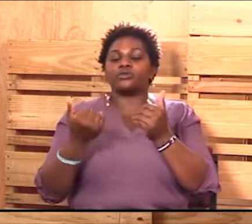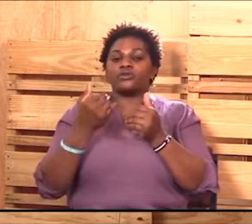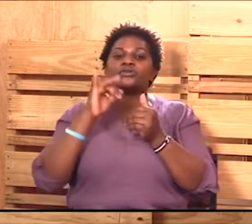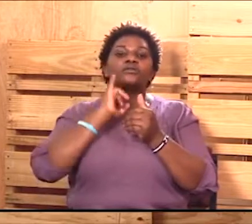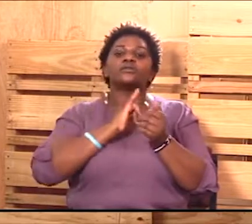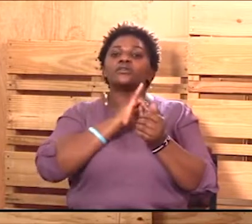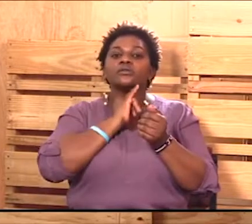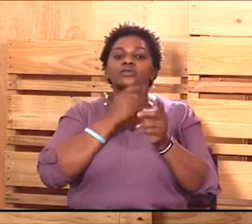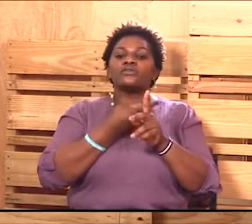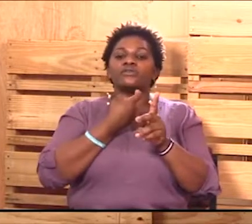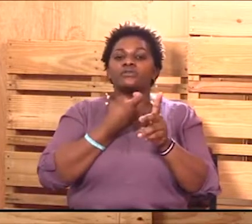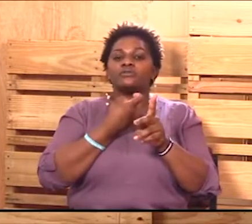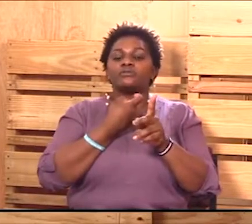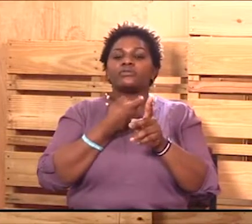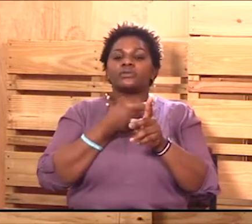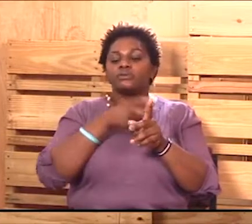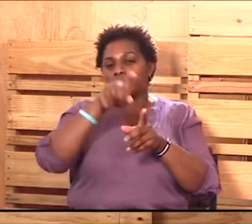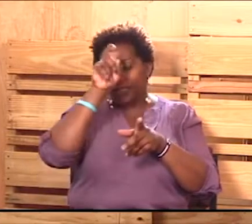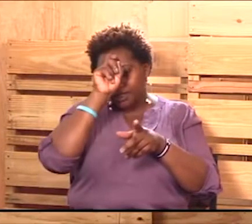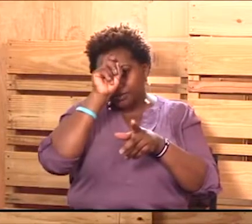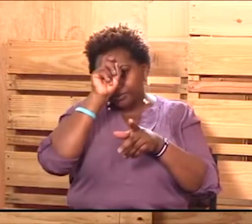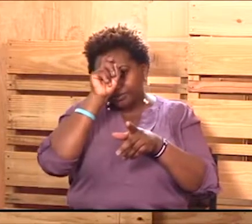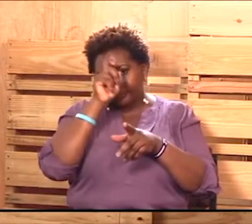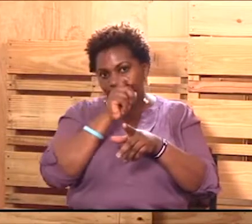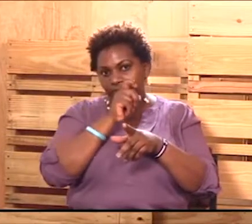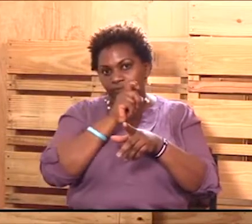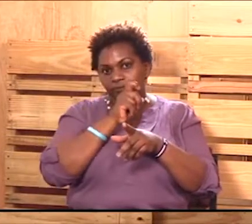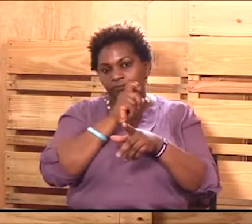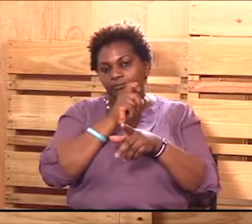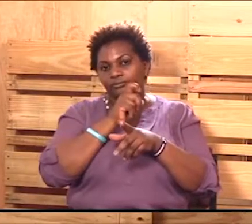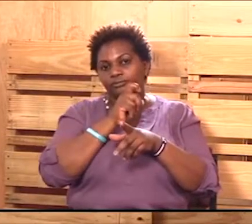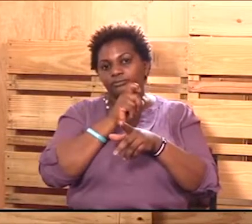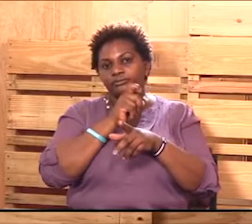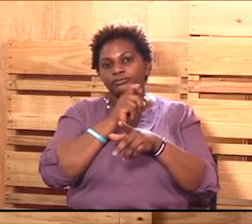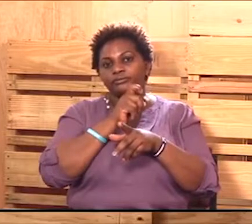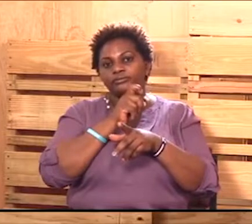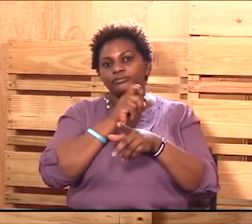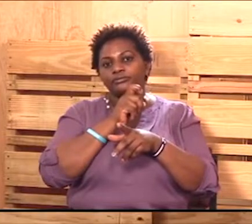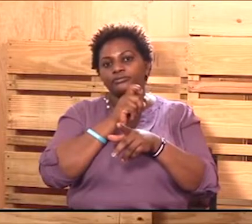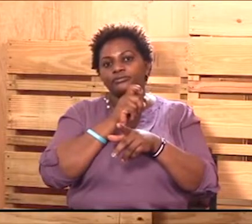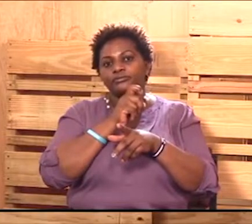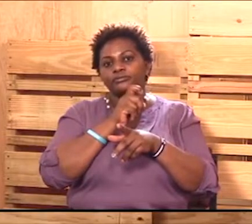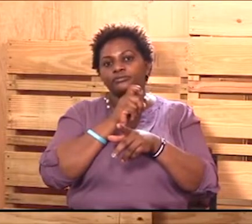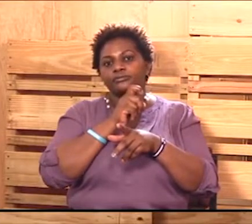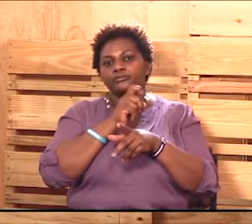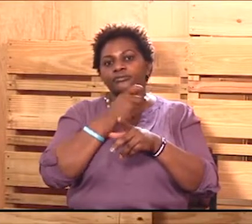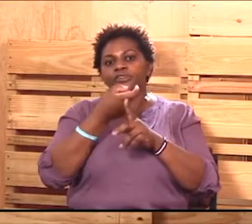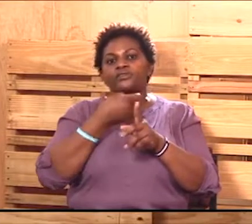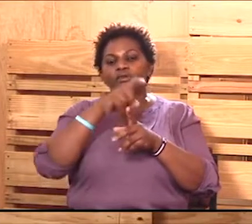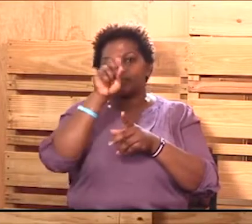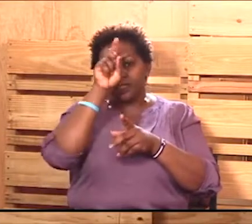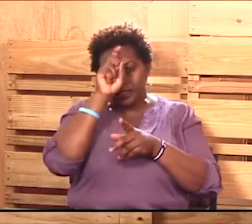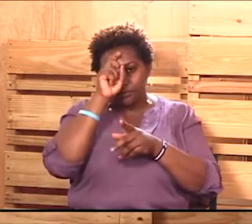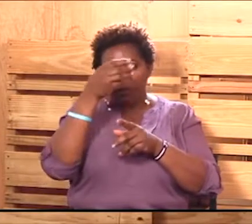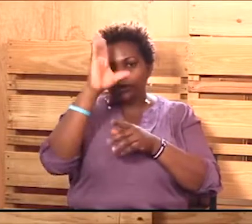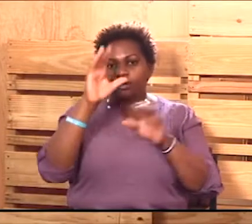Israel coming from Egypt. So let me paint the picture before that. You know, they've come from Egypt. God